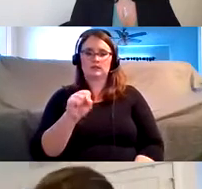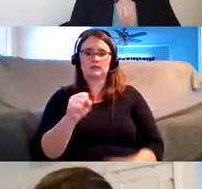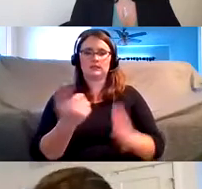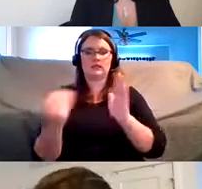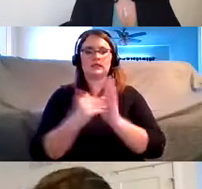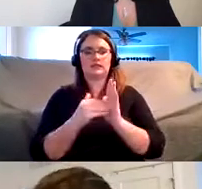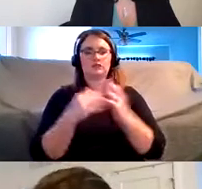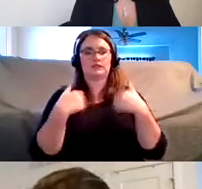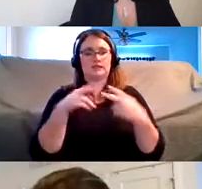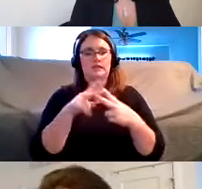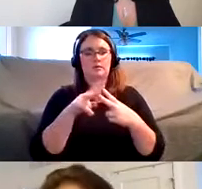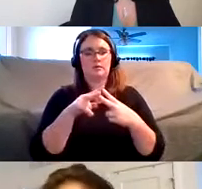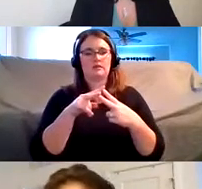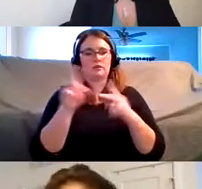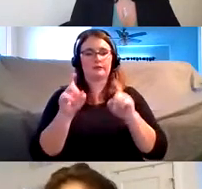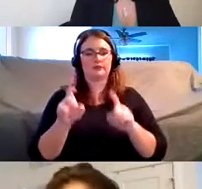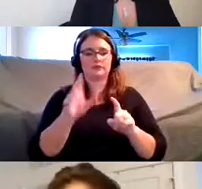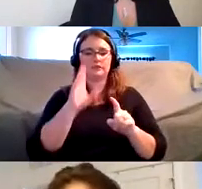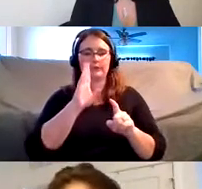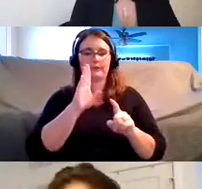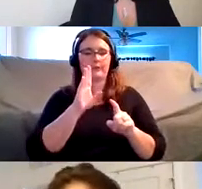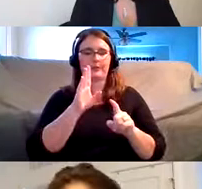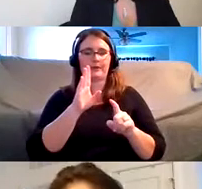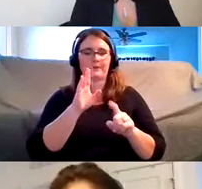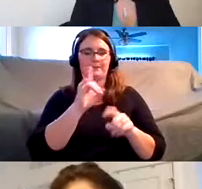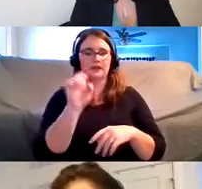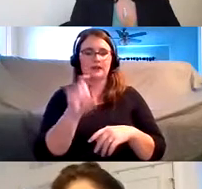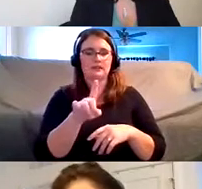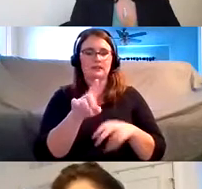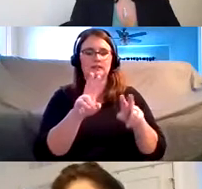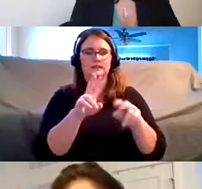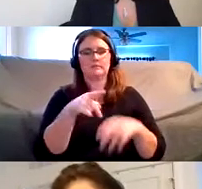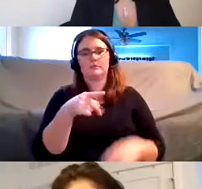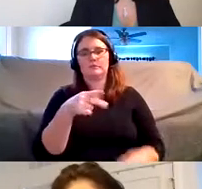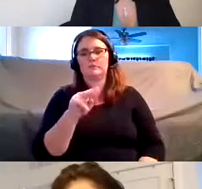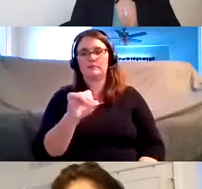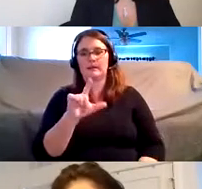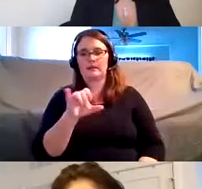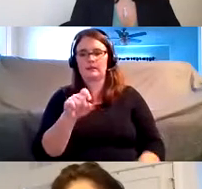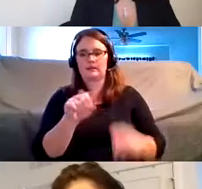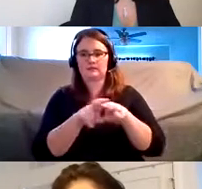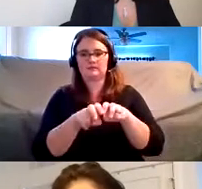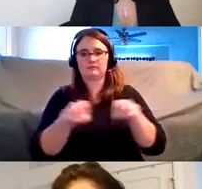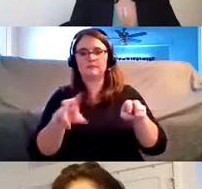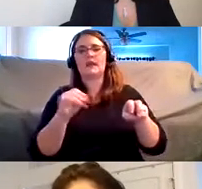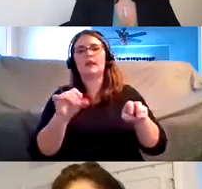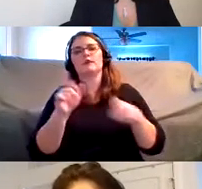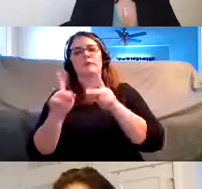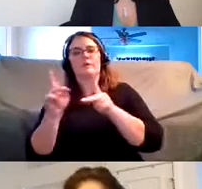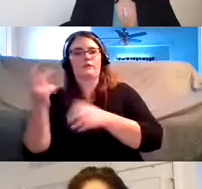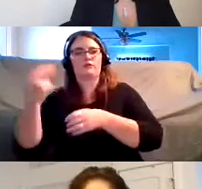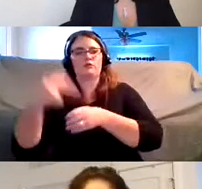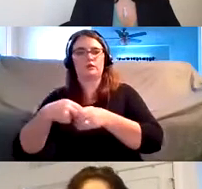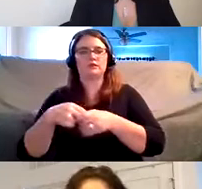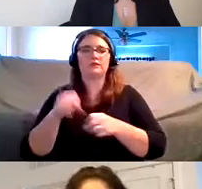questions that we'll be asking the panelists and also the people that have joined us. So Dr. Loasis. All